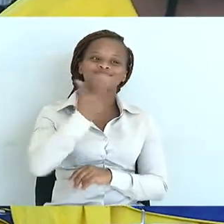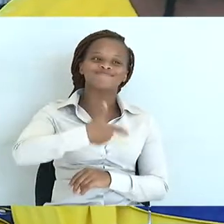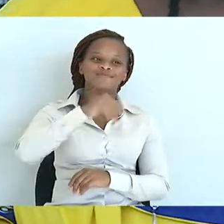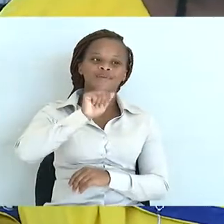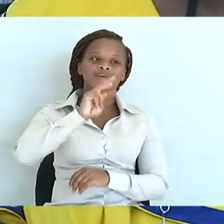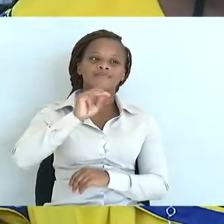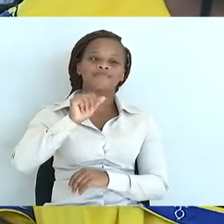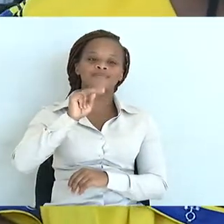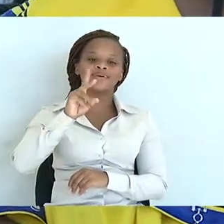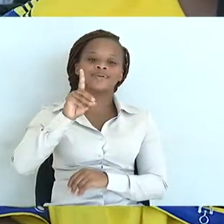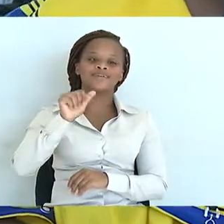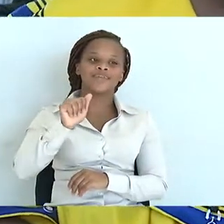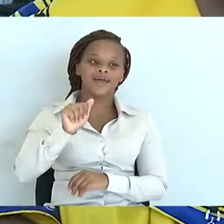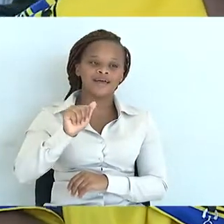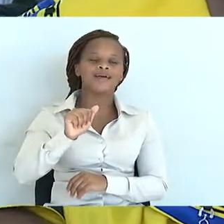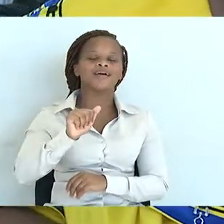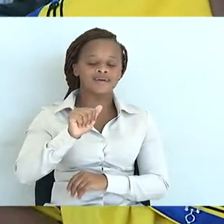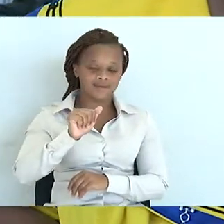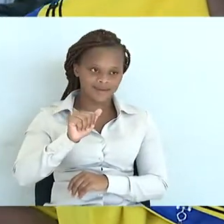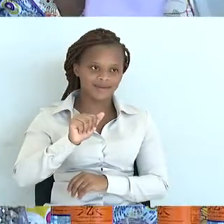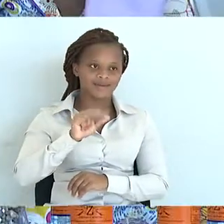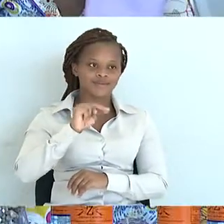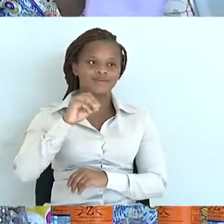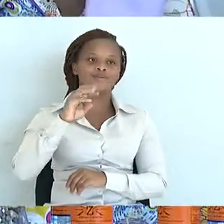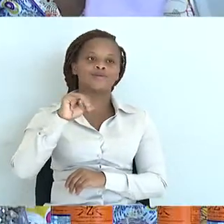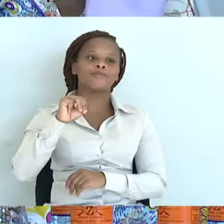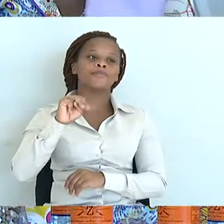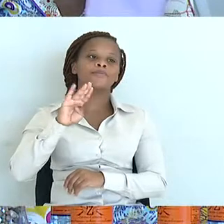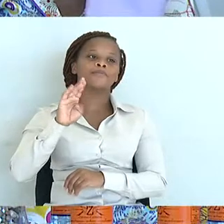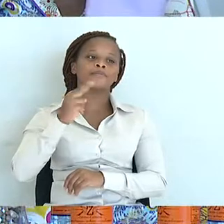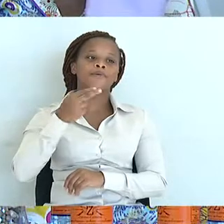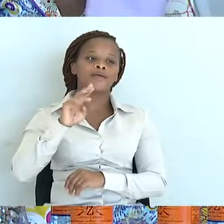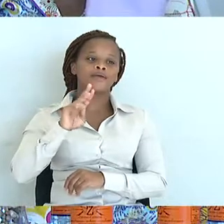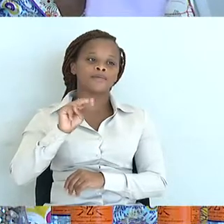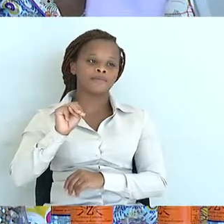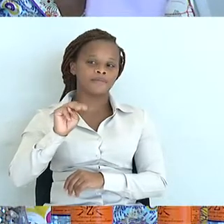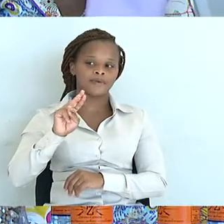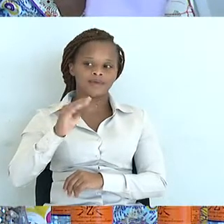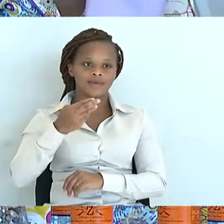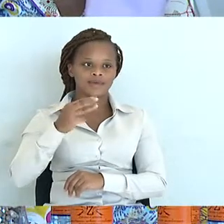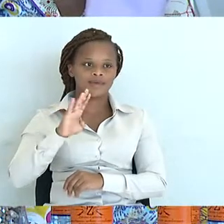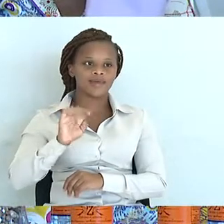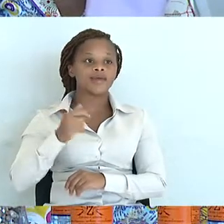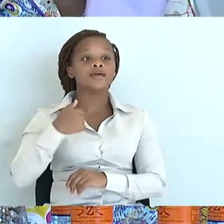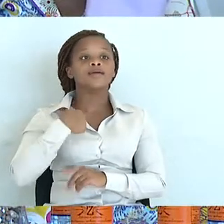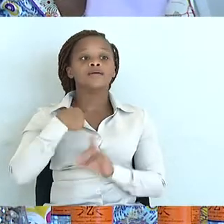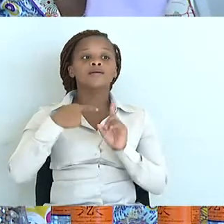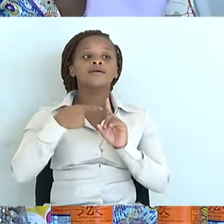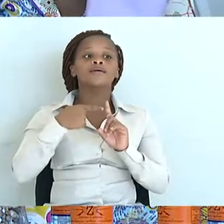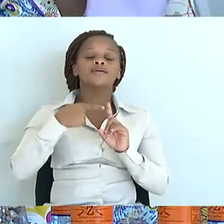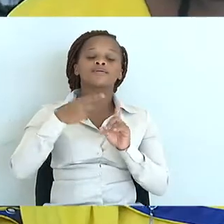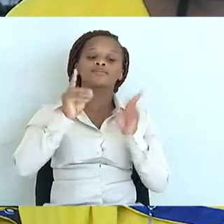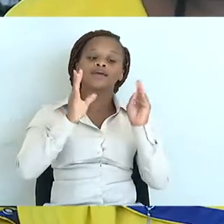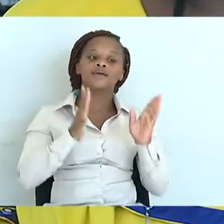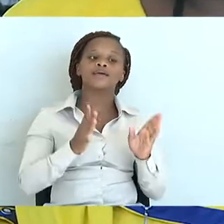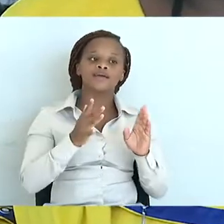Amanda Nombembe. I'm the Director of Child Welfare South Africa,